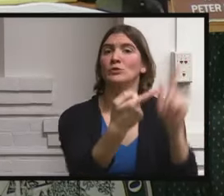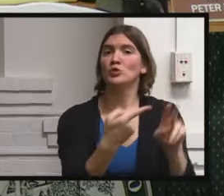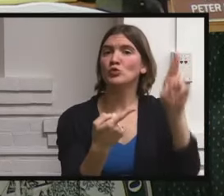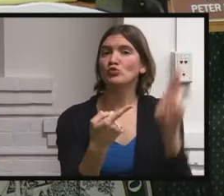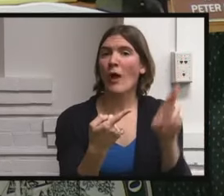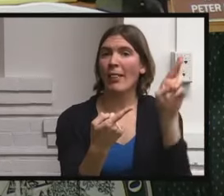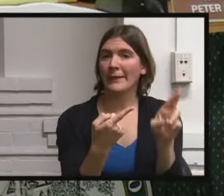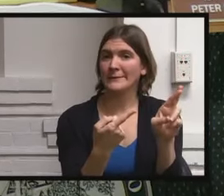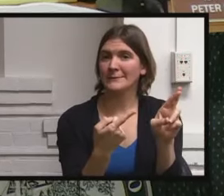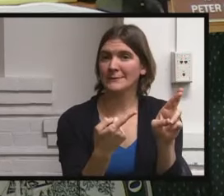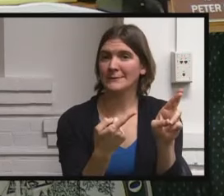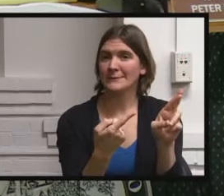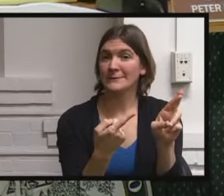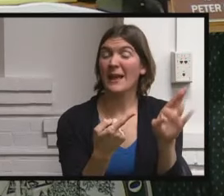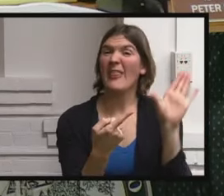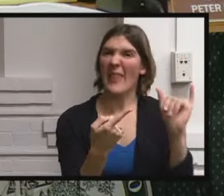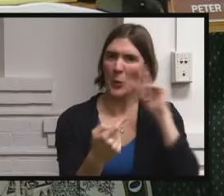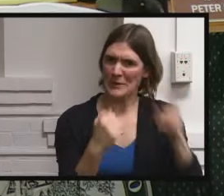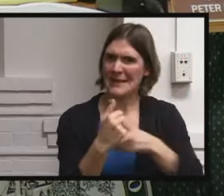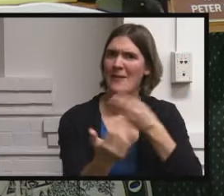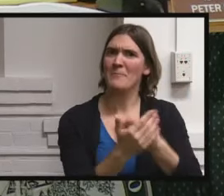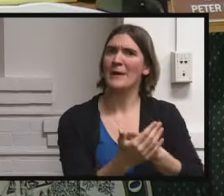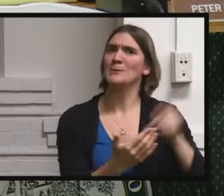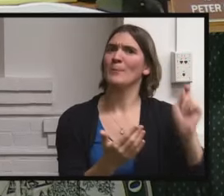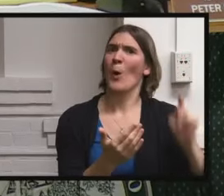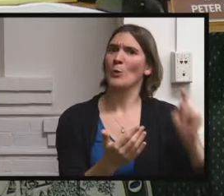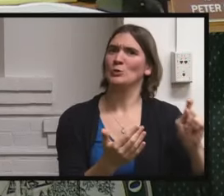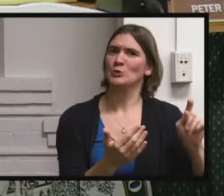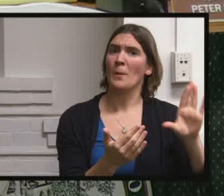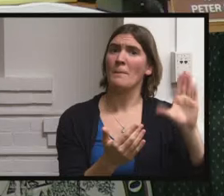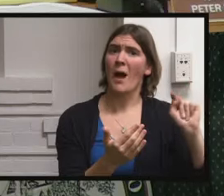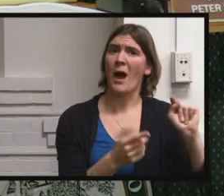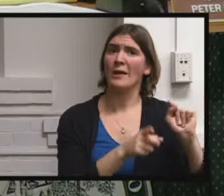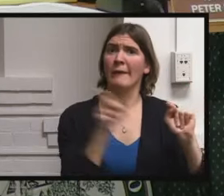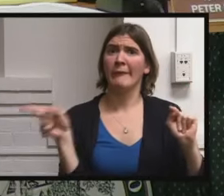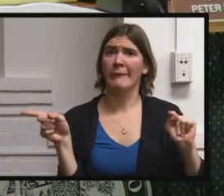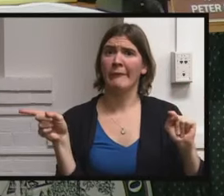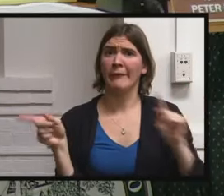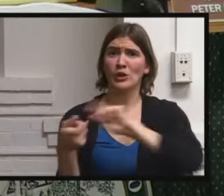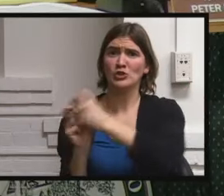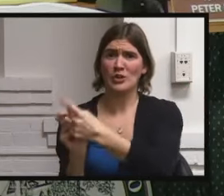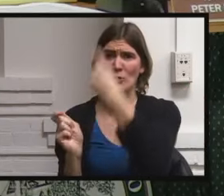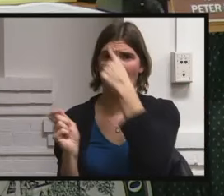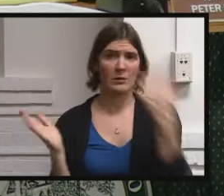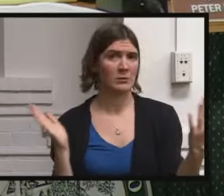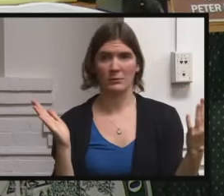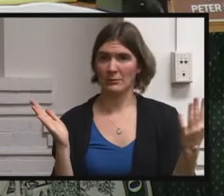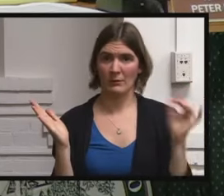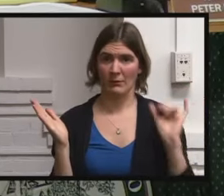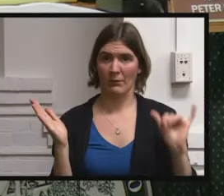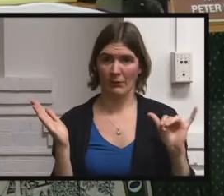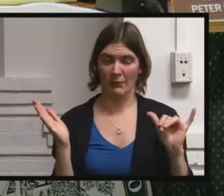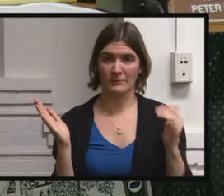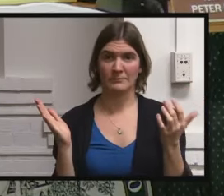Management District, but instead sending that through Triple T up to Rutland. And that seemed to